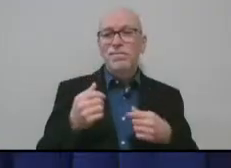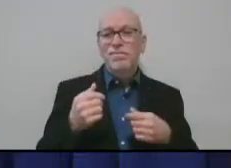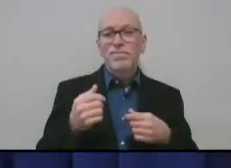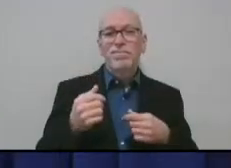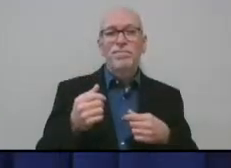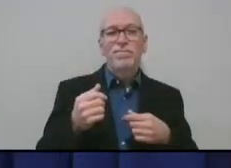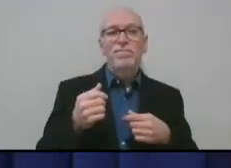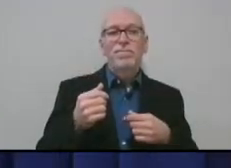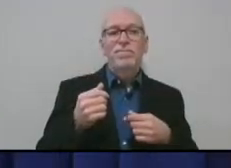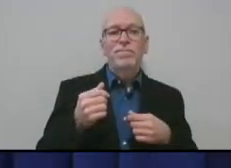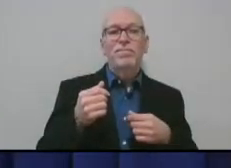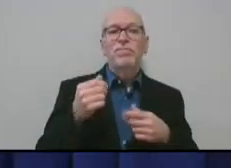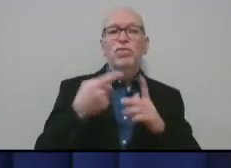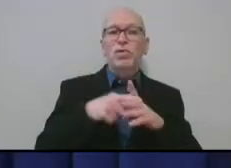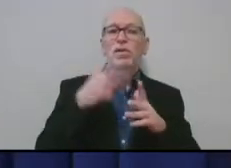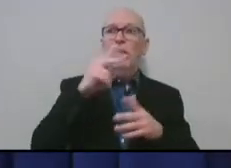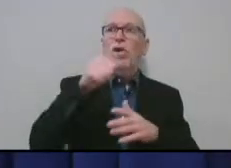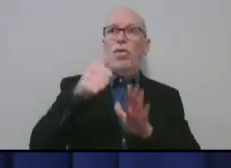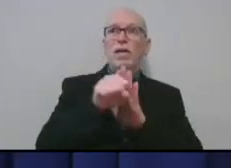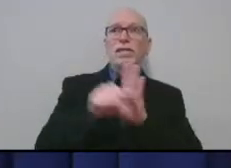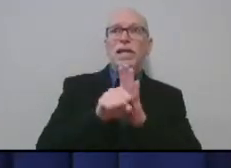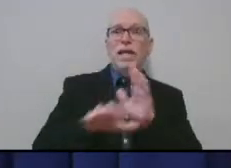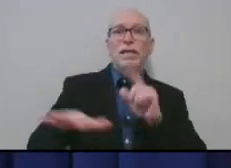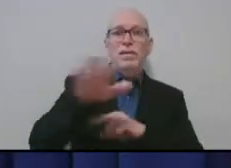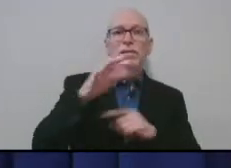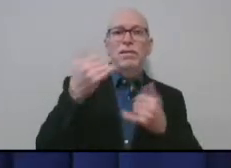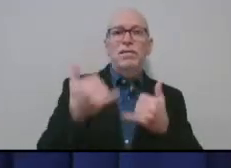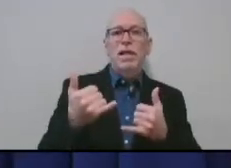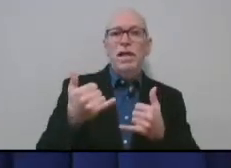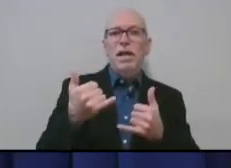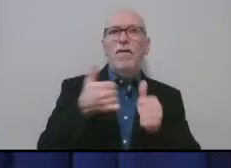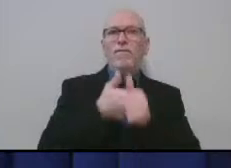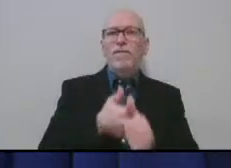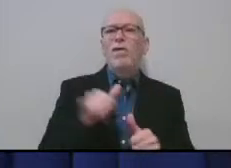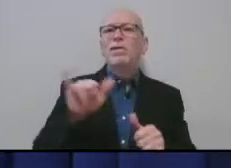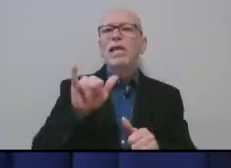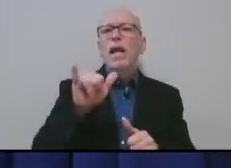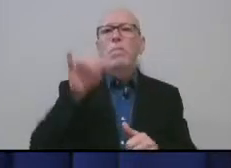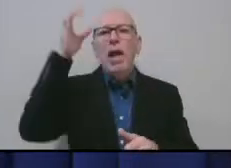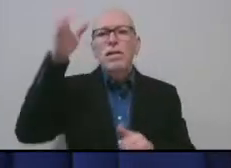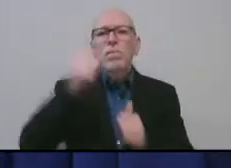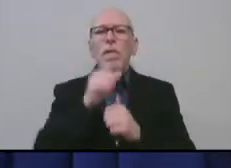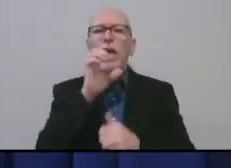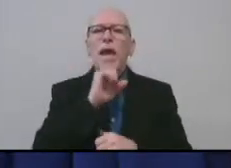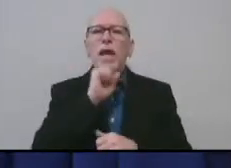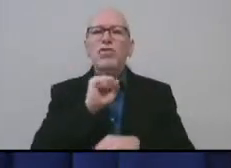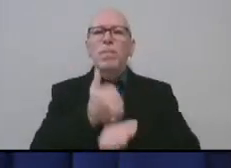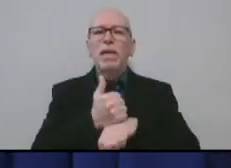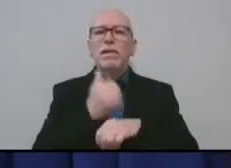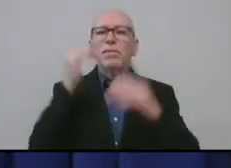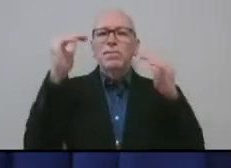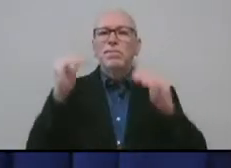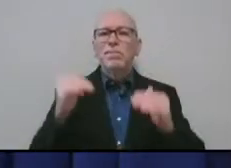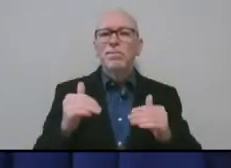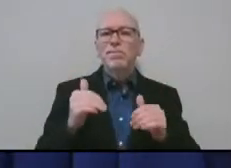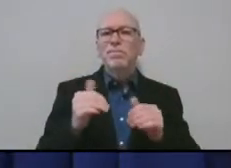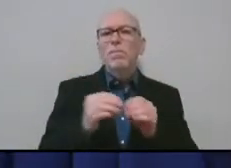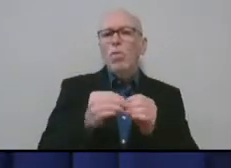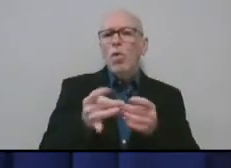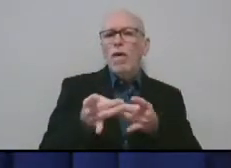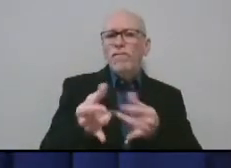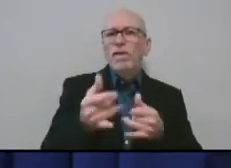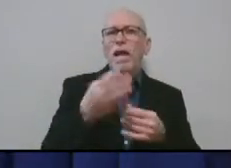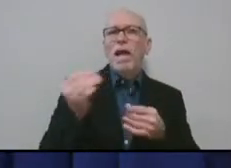starting to see other states now go to this age-based approach because it is efficient and it's dealing with the most